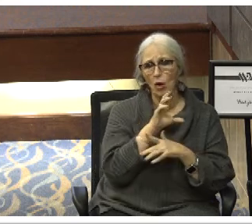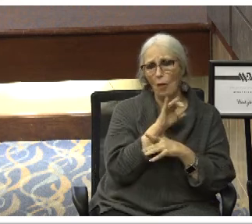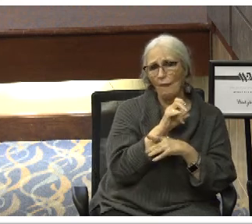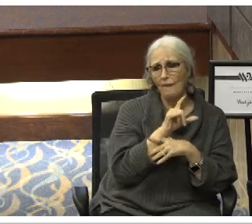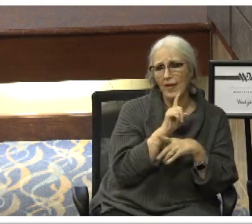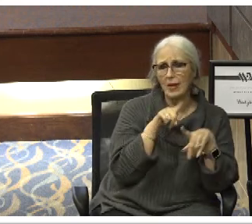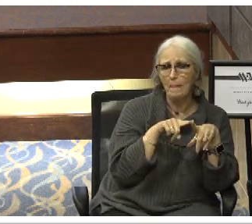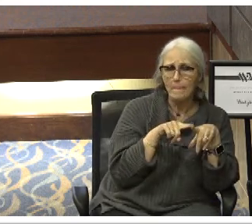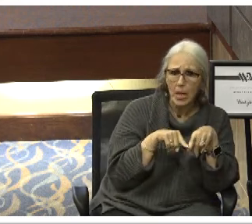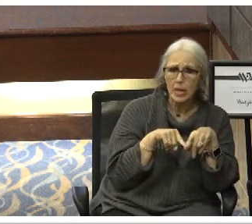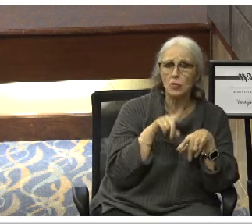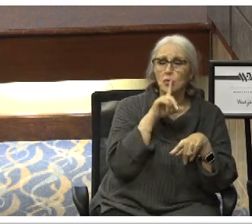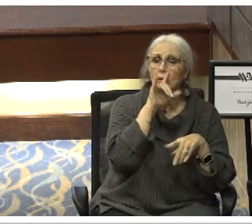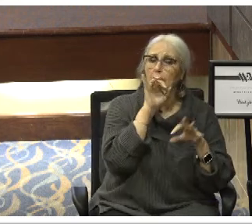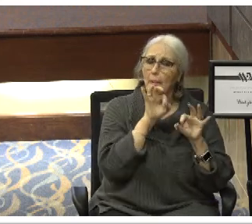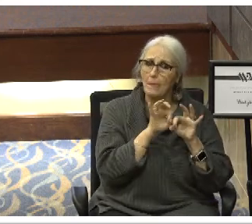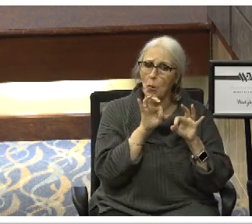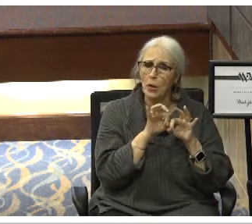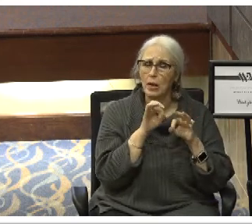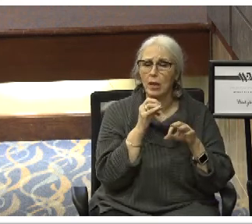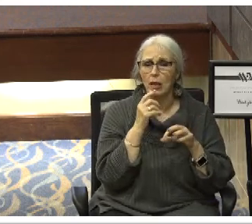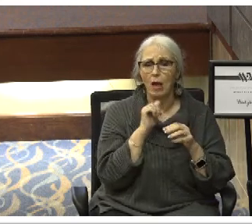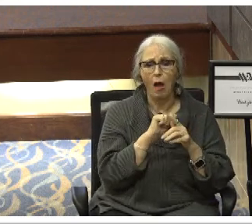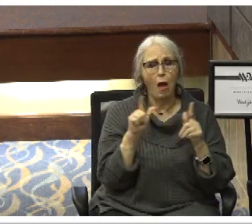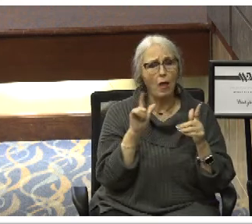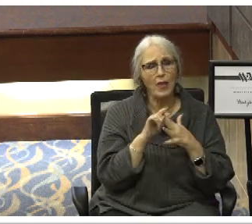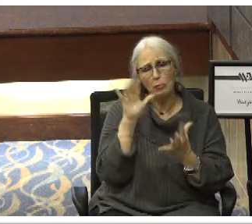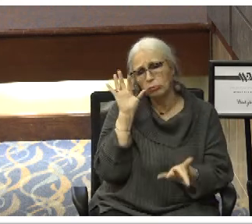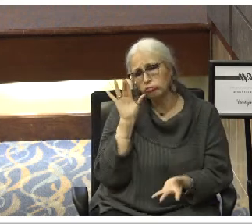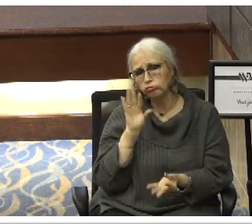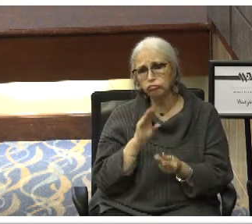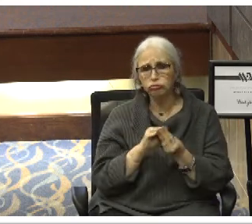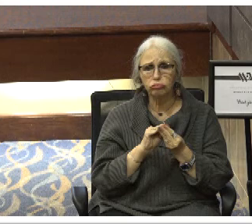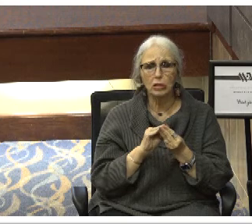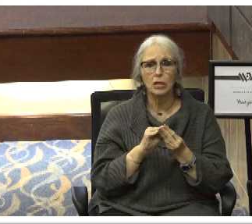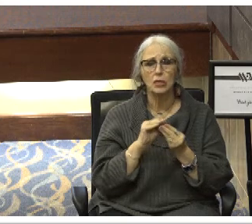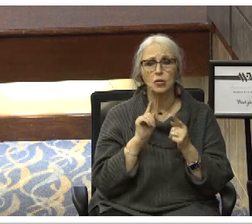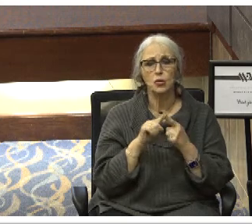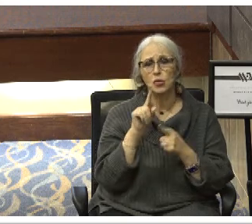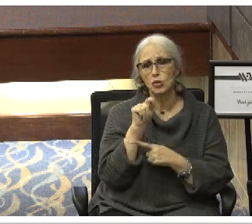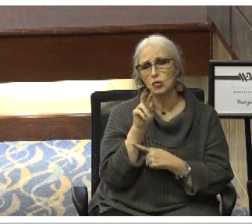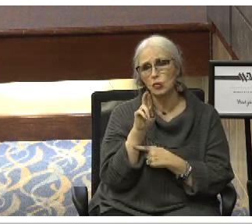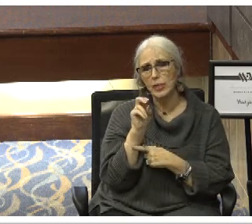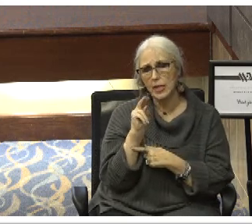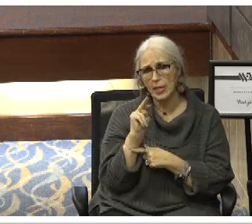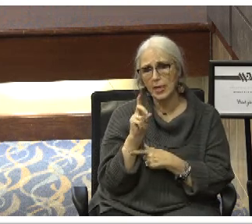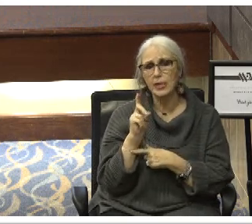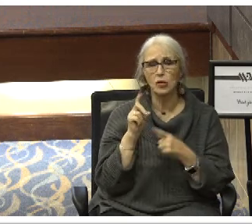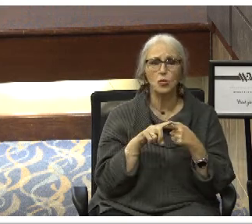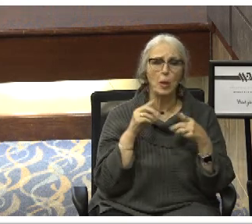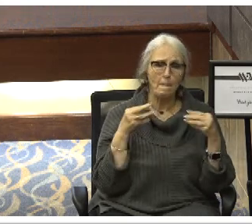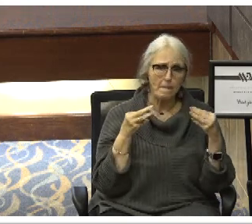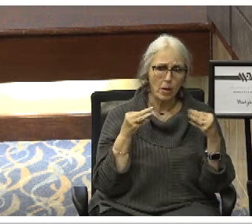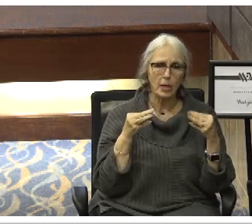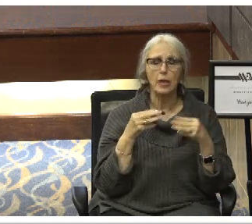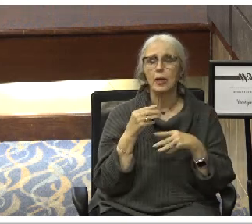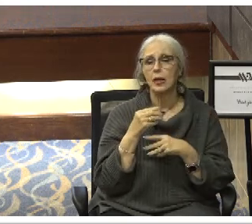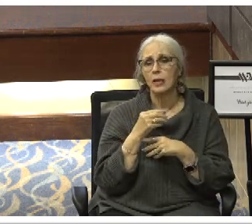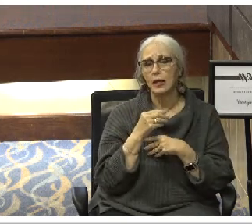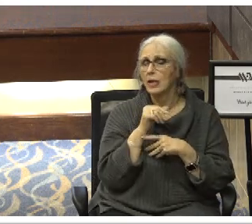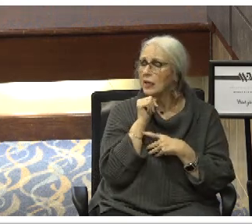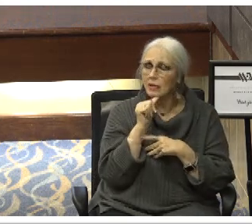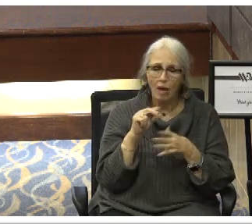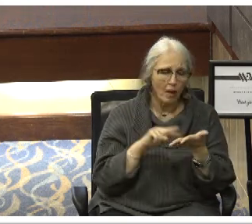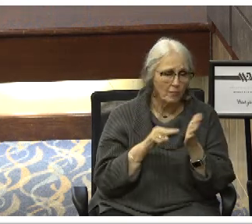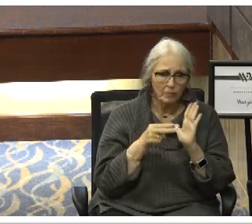it's really relevant, and all of that is factored into the layered transit markets score you see there. And so we're able, it doesn't mean